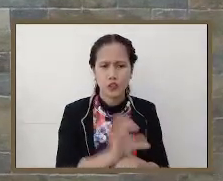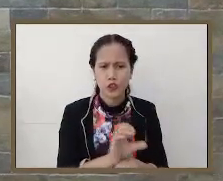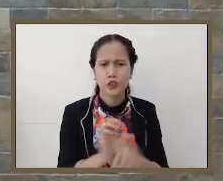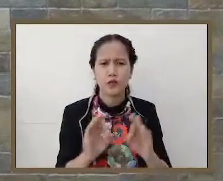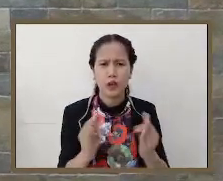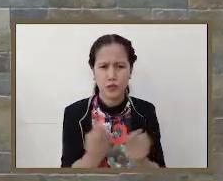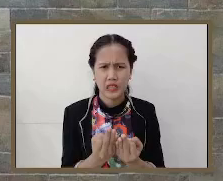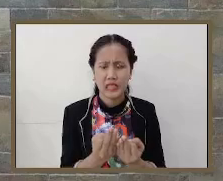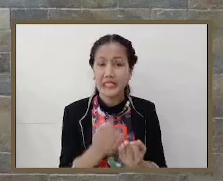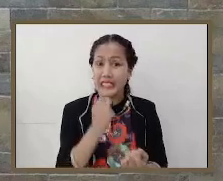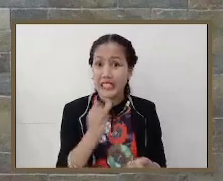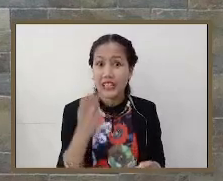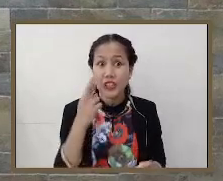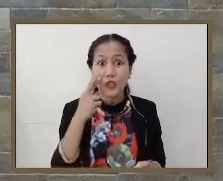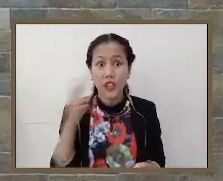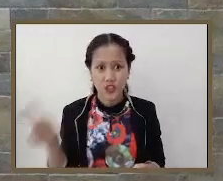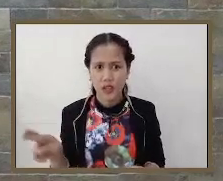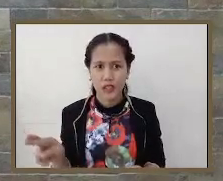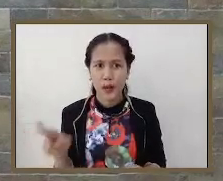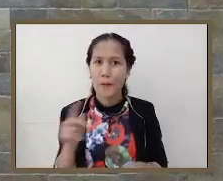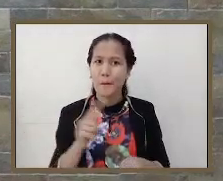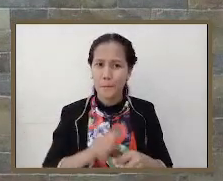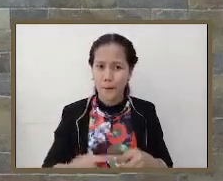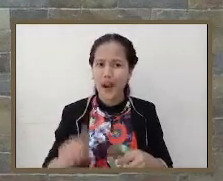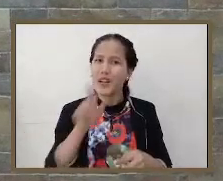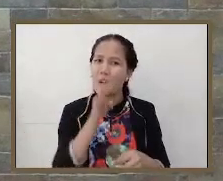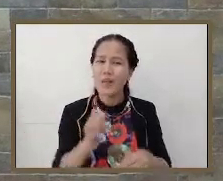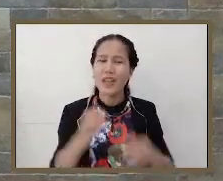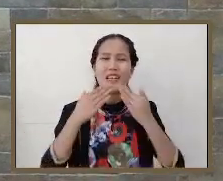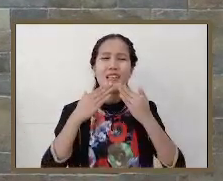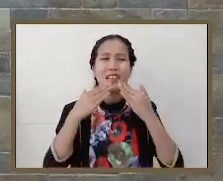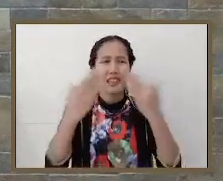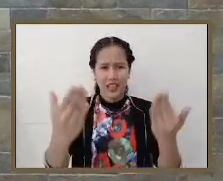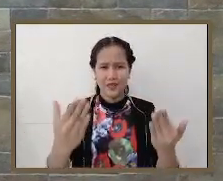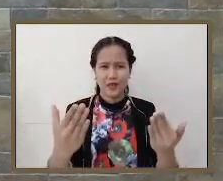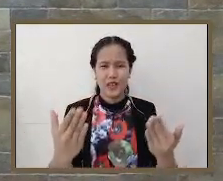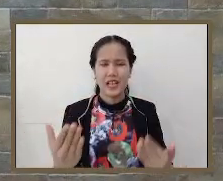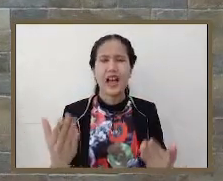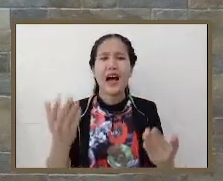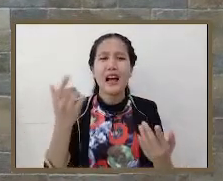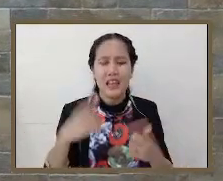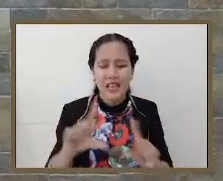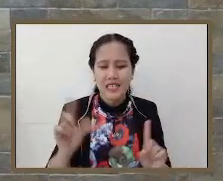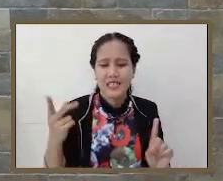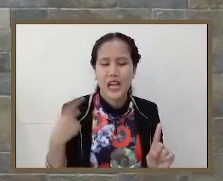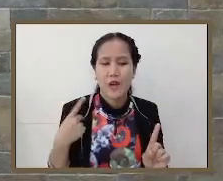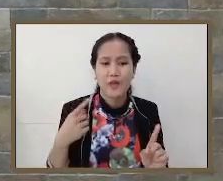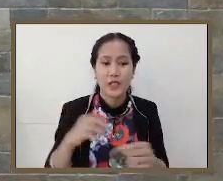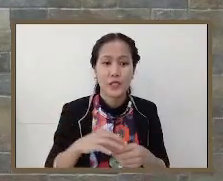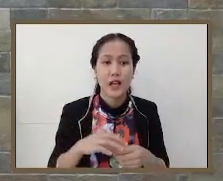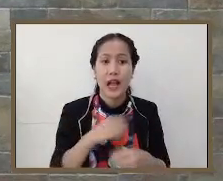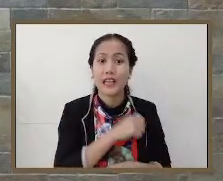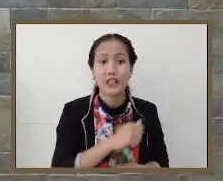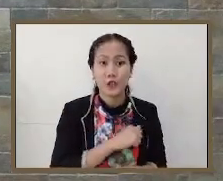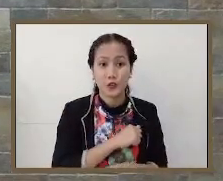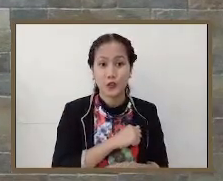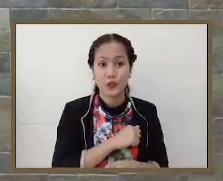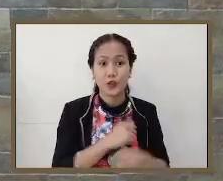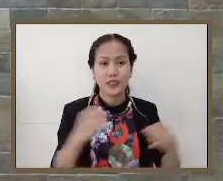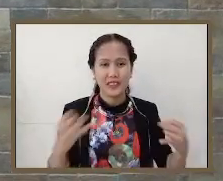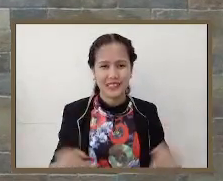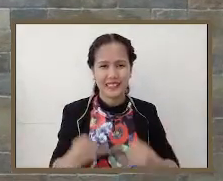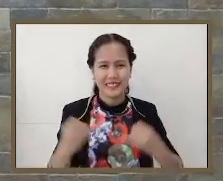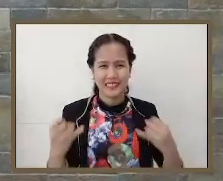Rather, let's be grateful, let's be thankful, let's always have that spirit of joyfulness na tinatanggap natin